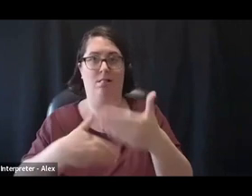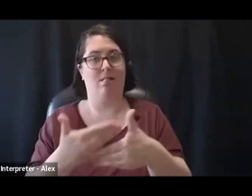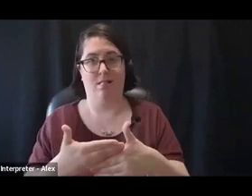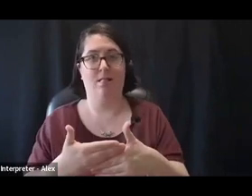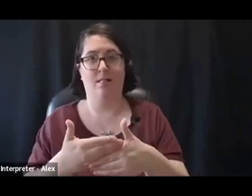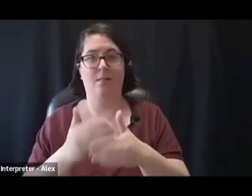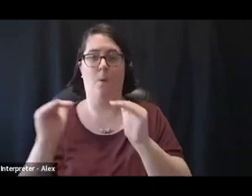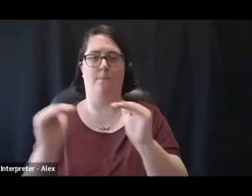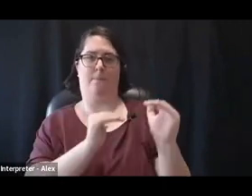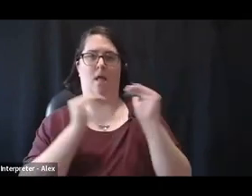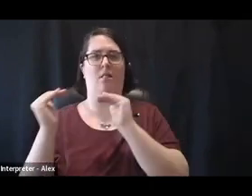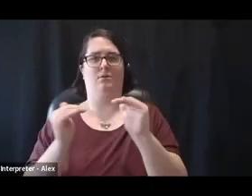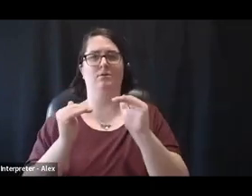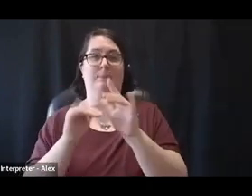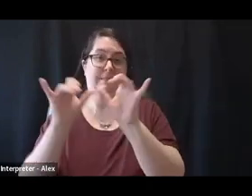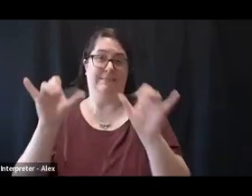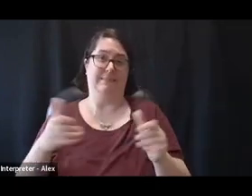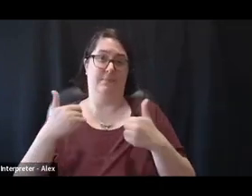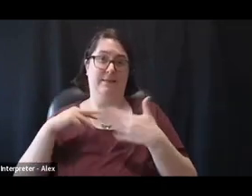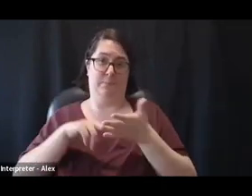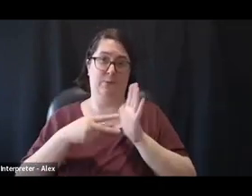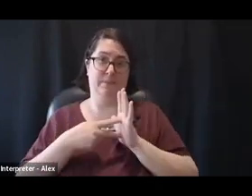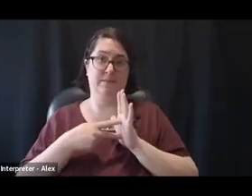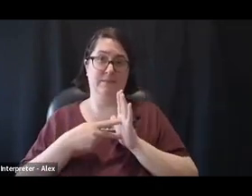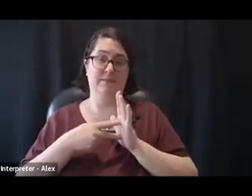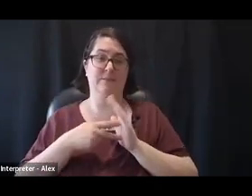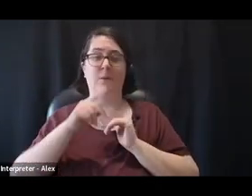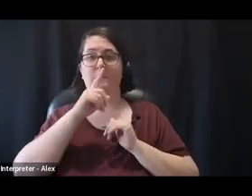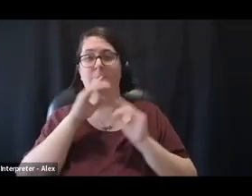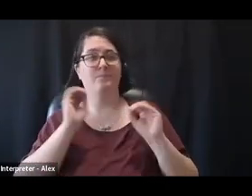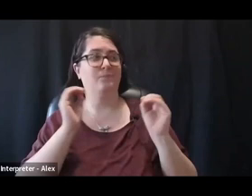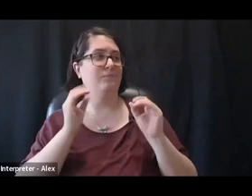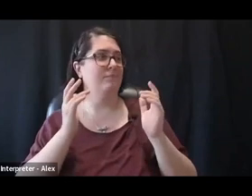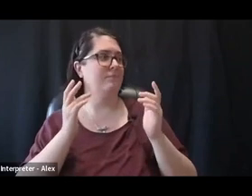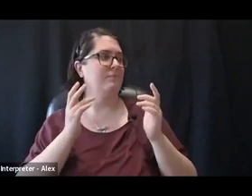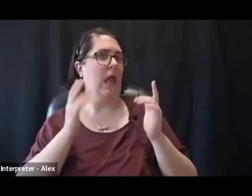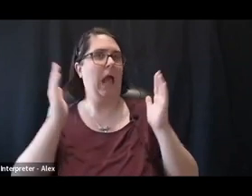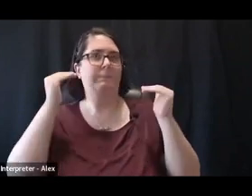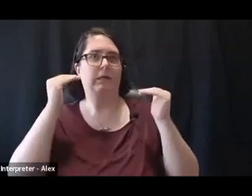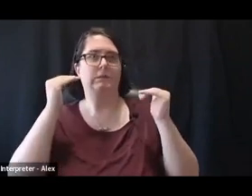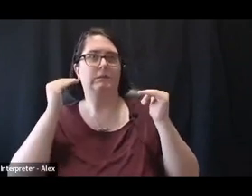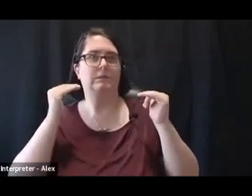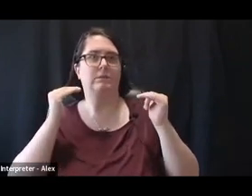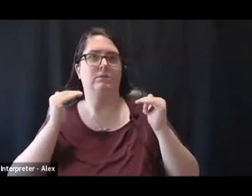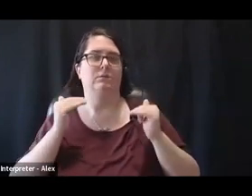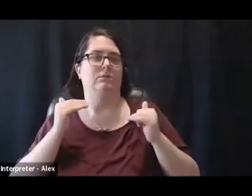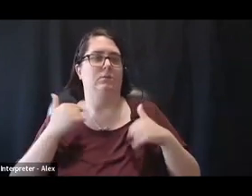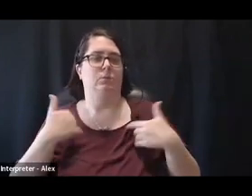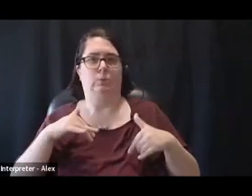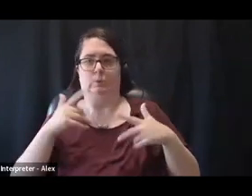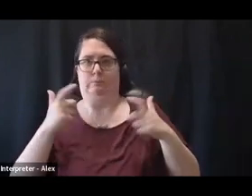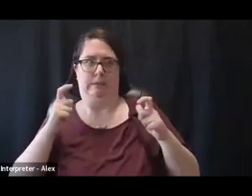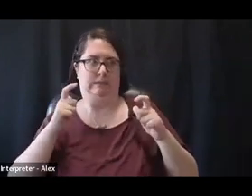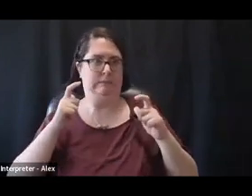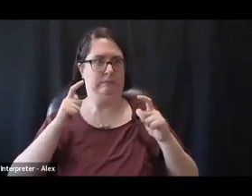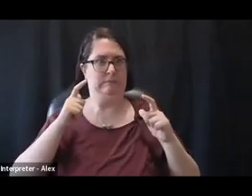of equilibrium that the mm-hmm. system's designed to do, without there being, I guess, such an expectation of it being quite so nefarious. You